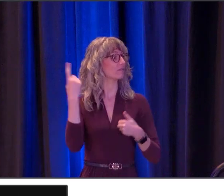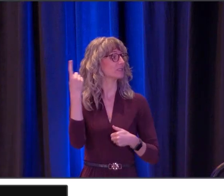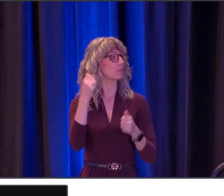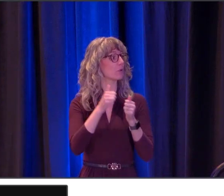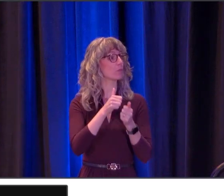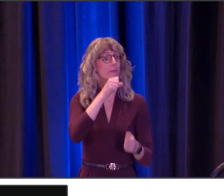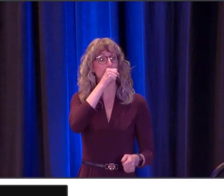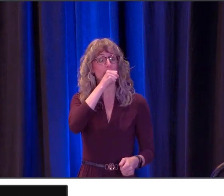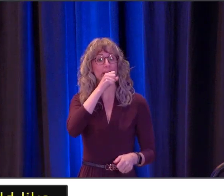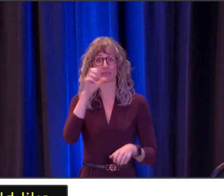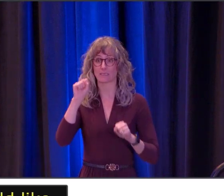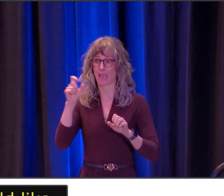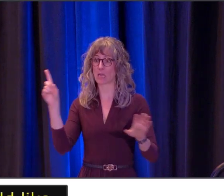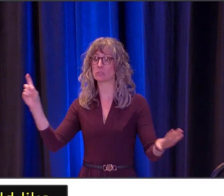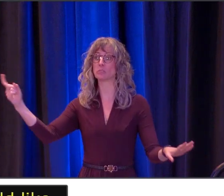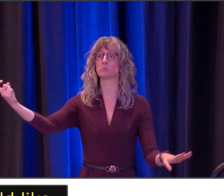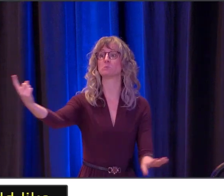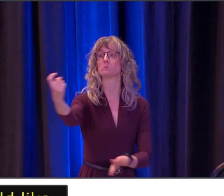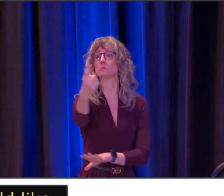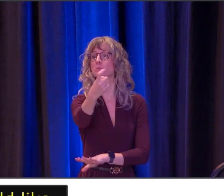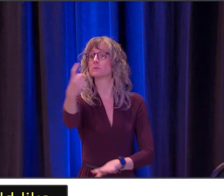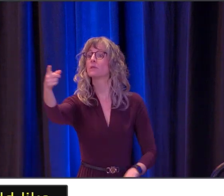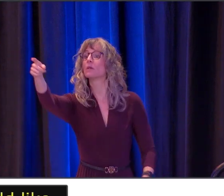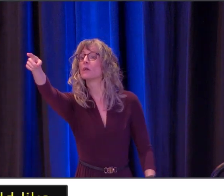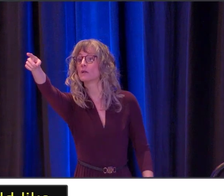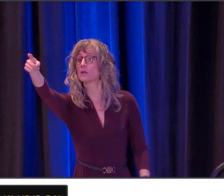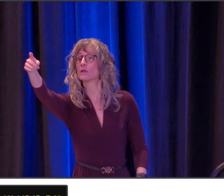room. So just looks like we got